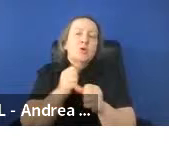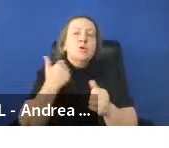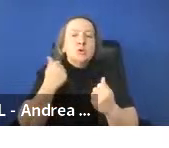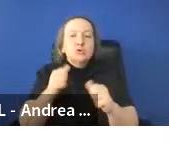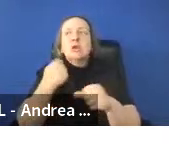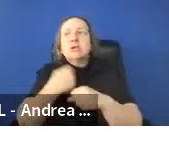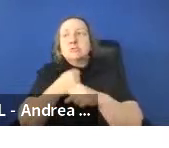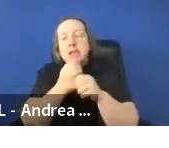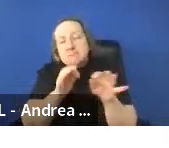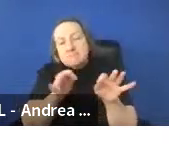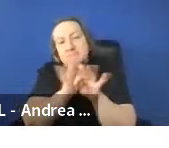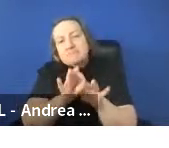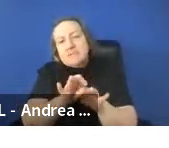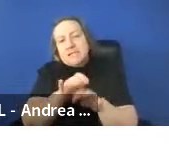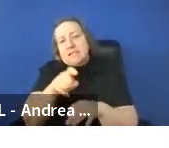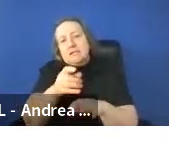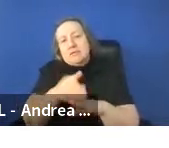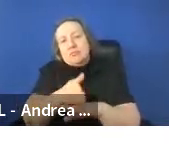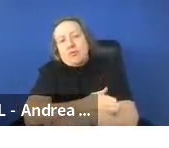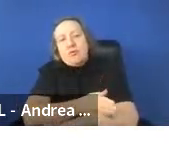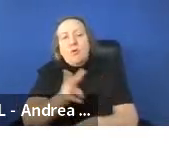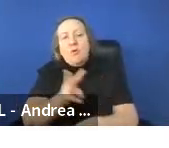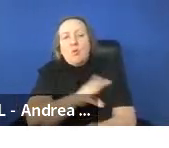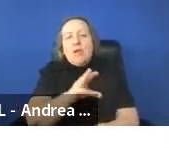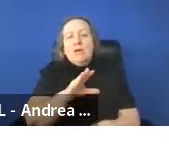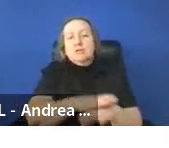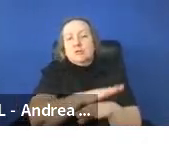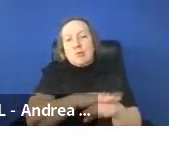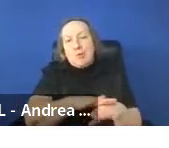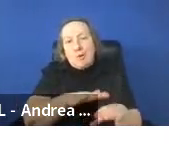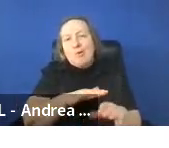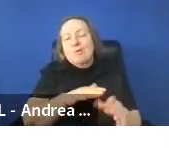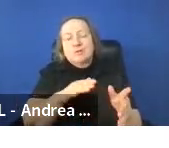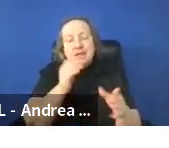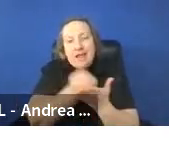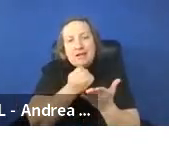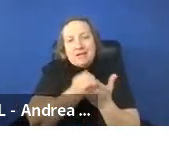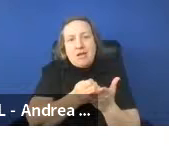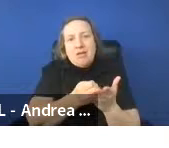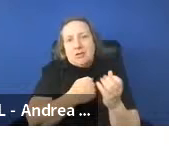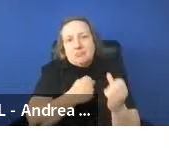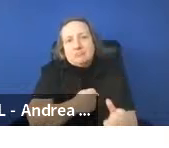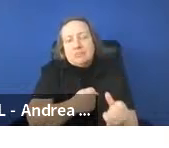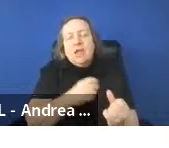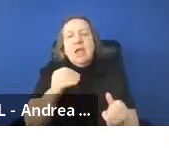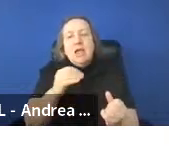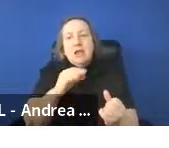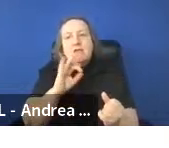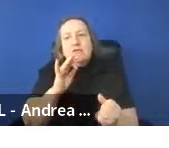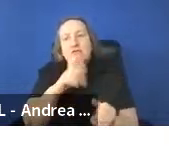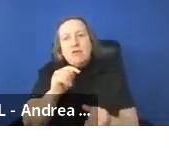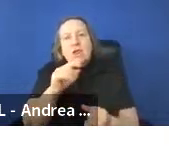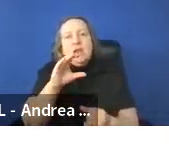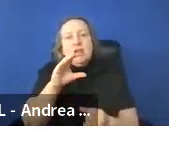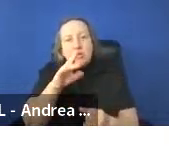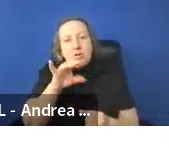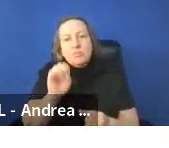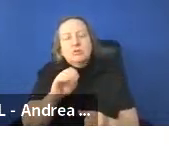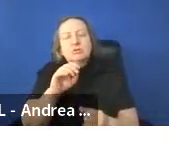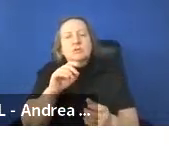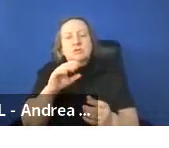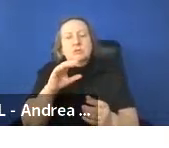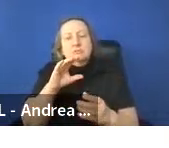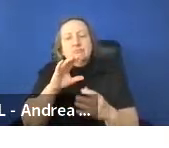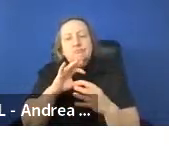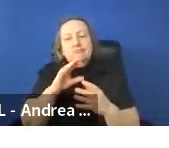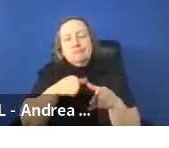facility improvements to the West Coast's economic backbone and one of our region's most significant freight, commerce, and commuter corridors. You should each